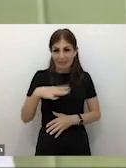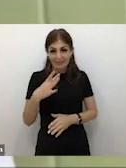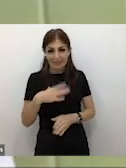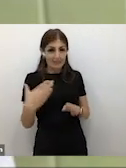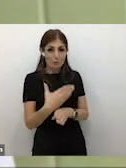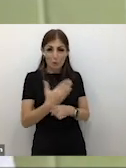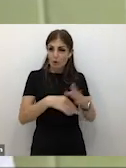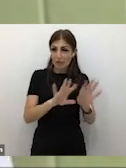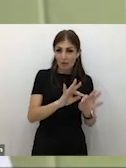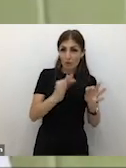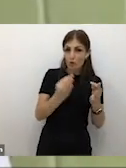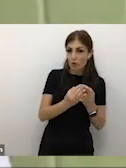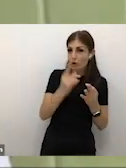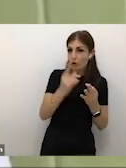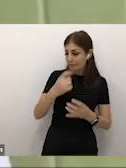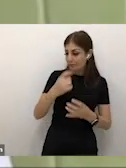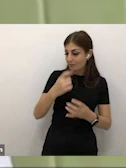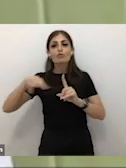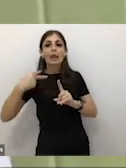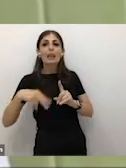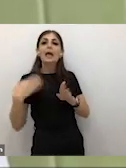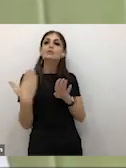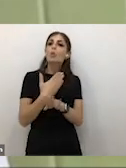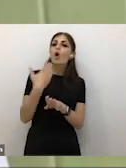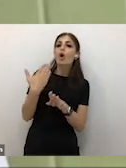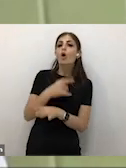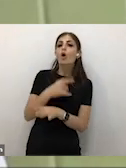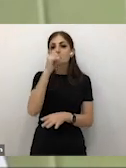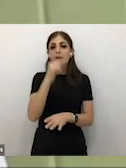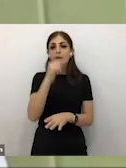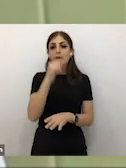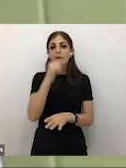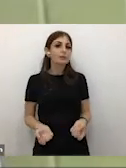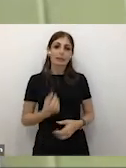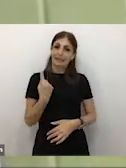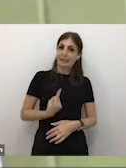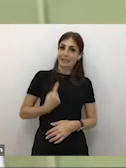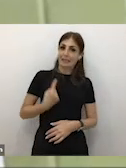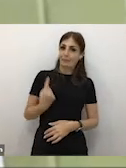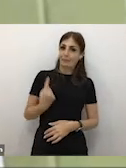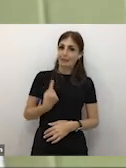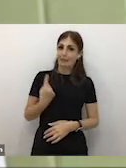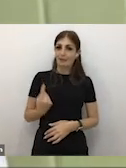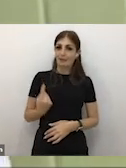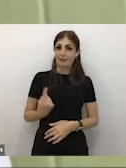in an organisation. You can be a freelancer. You can be an independent